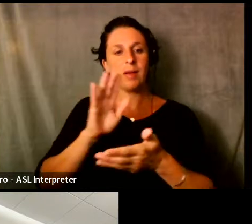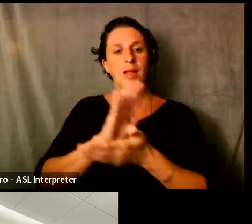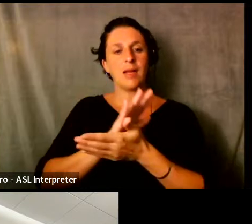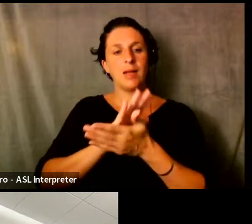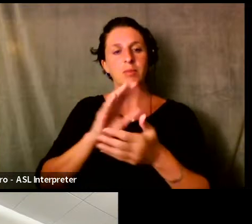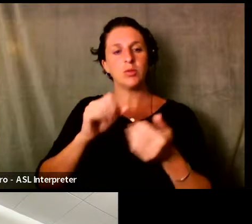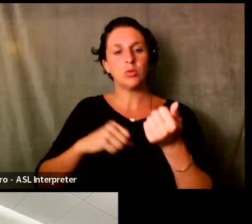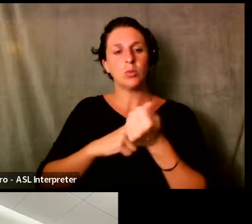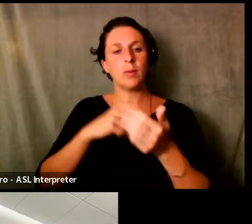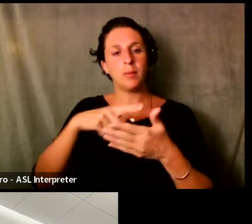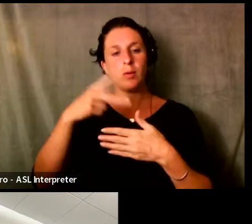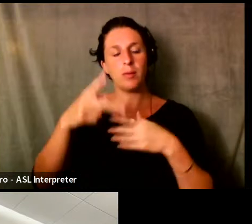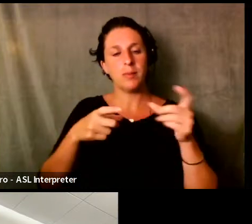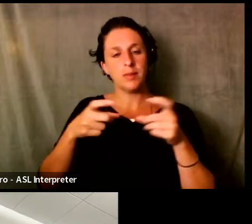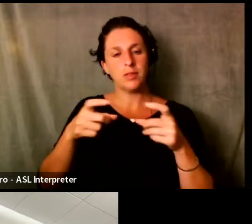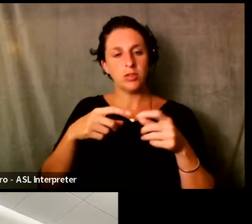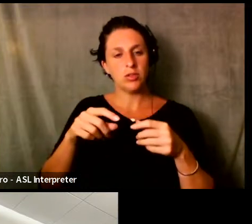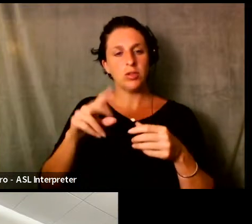Programs,